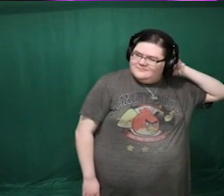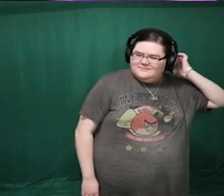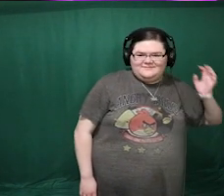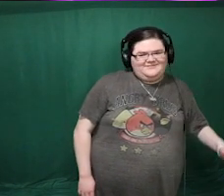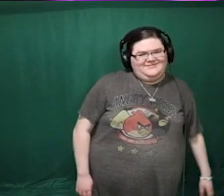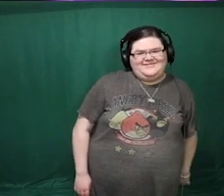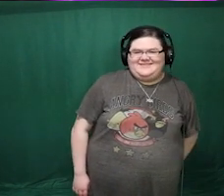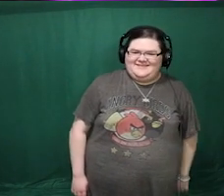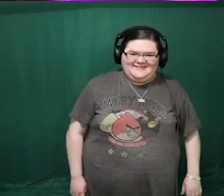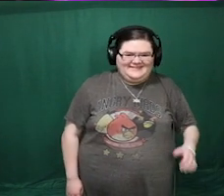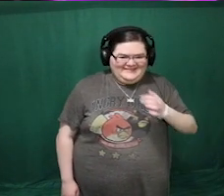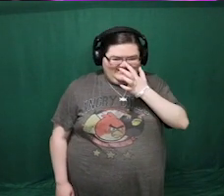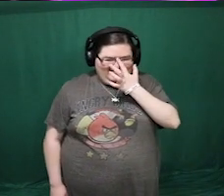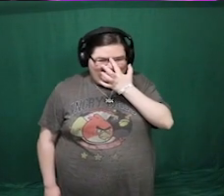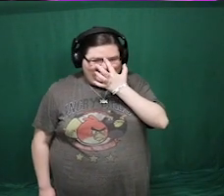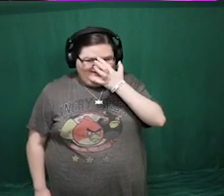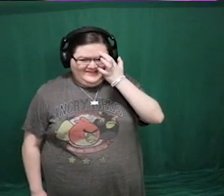it.